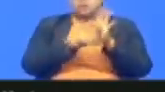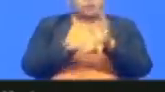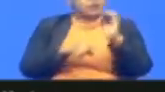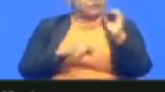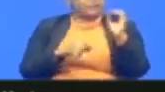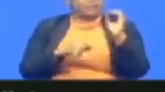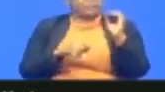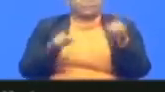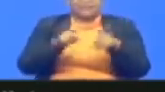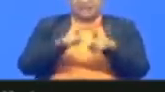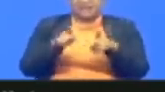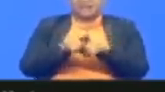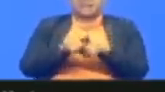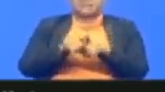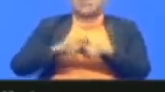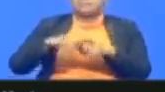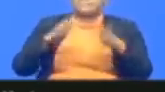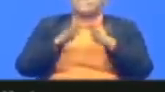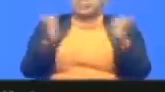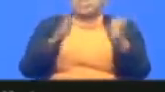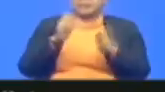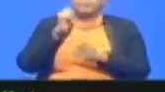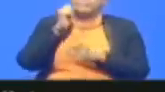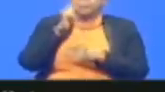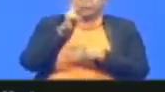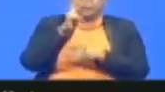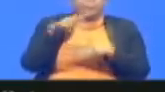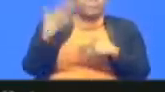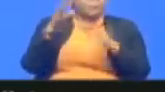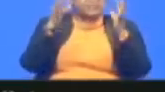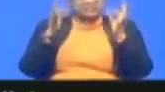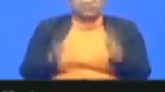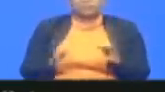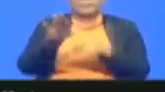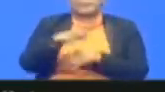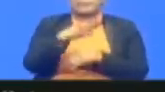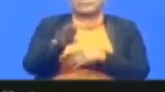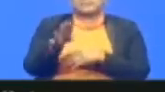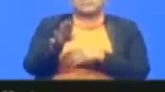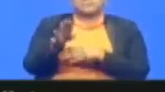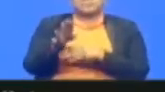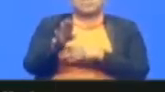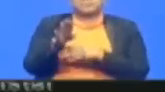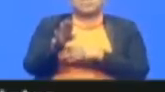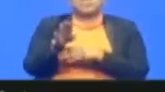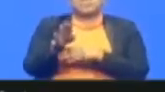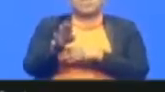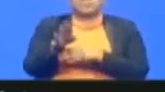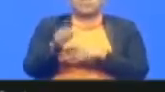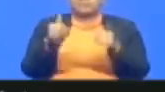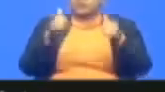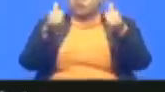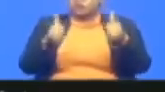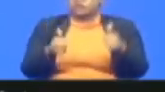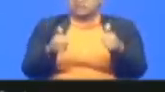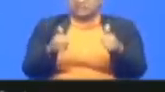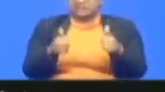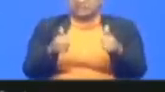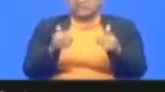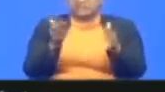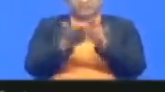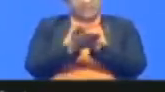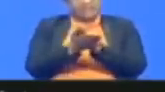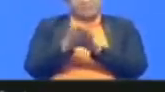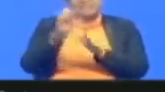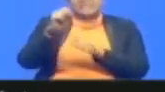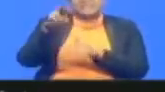an uproar from the public greeted the decision by Parliament. The notice of motion filed by the SRC. And in